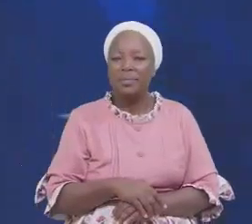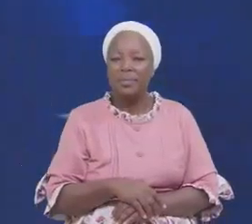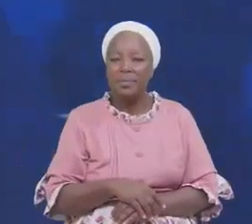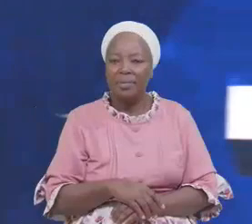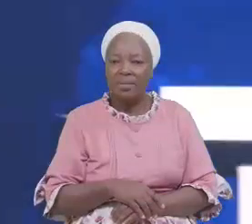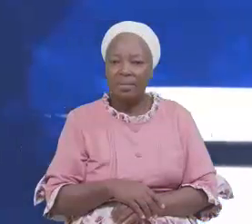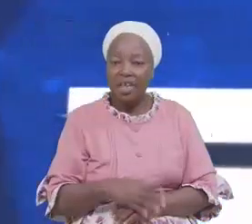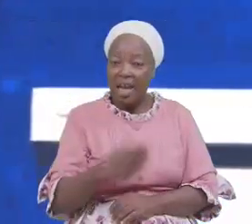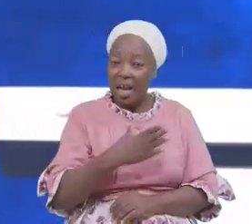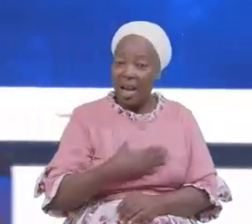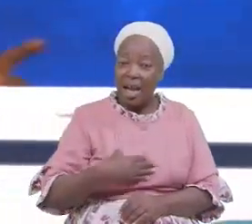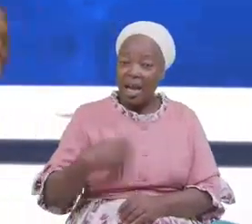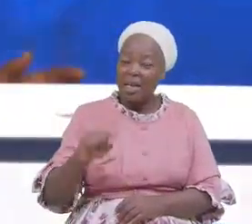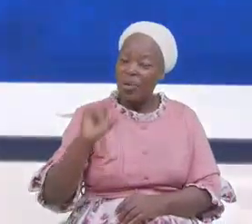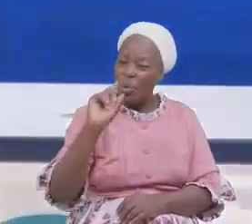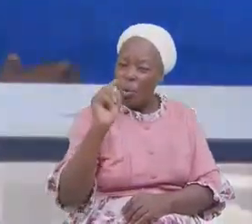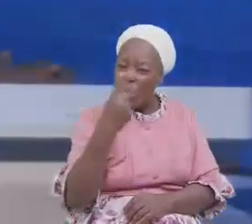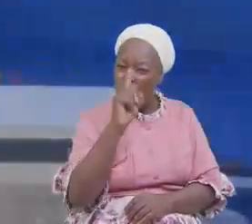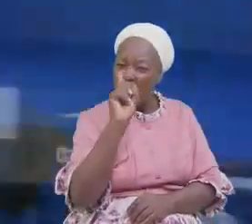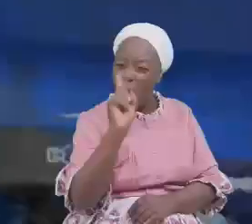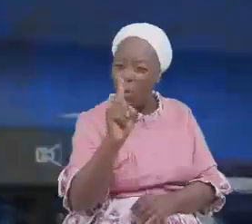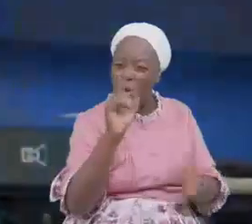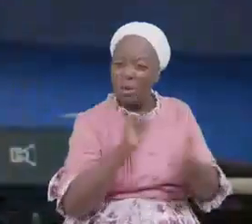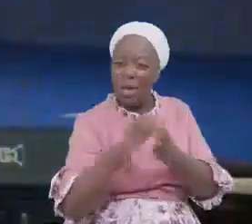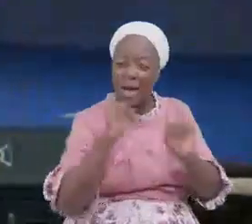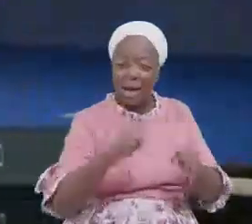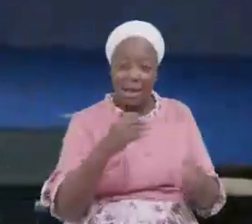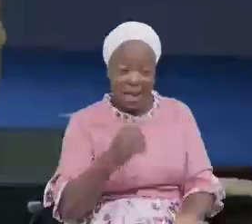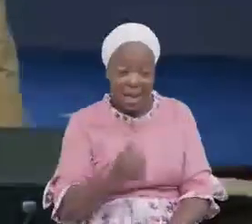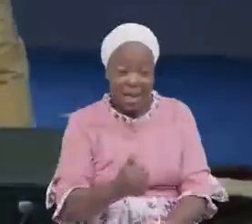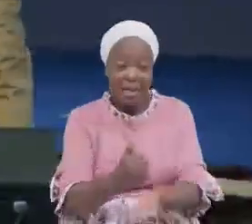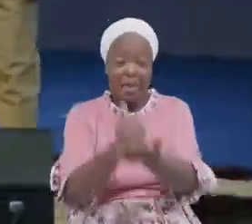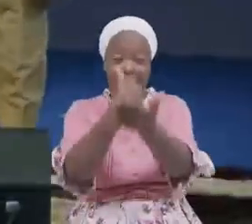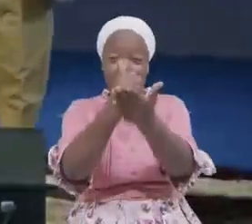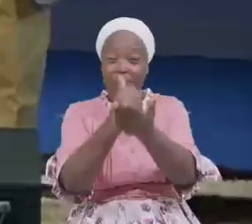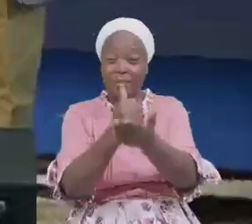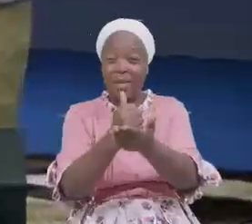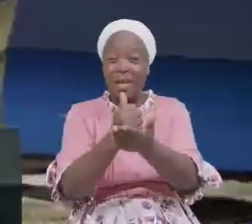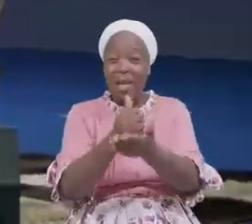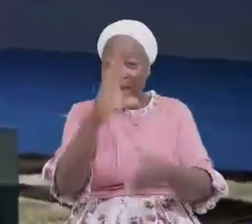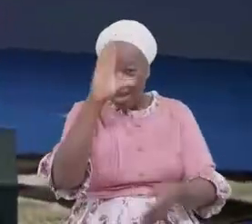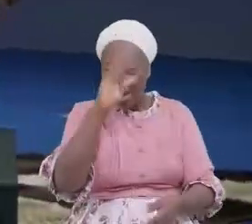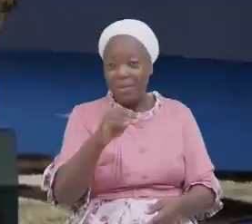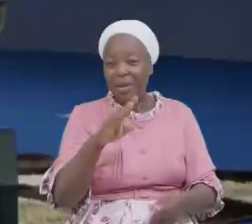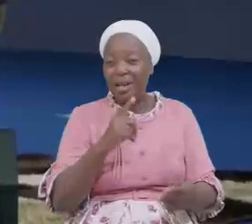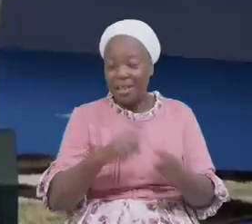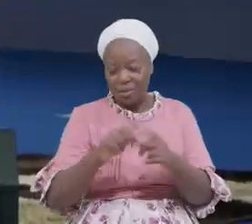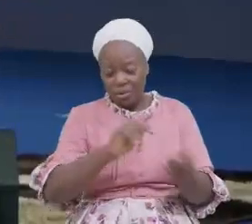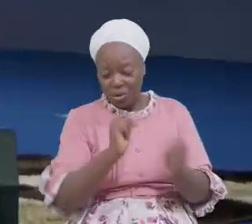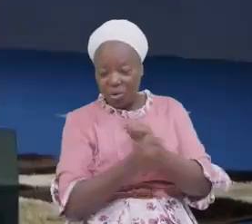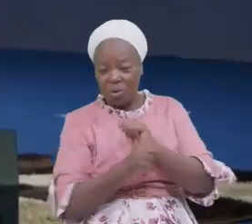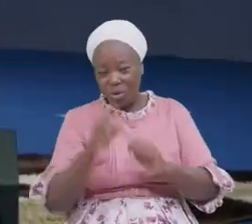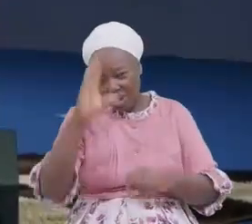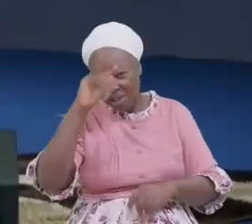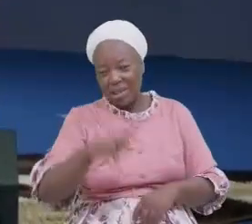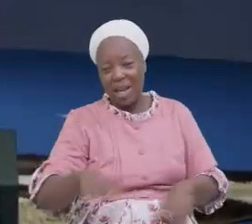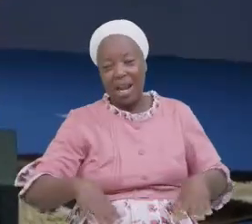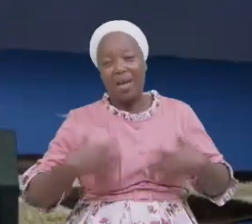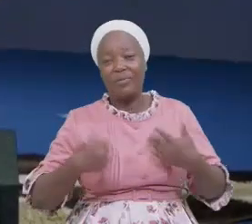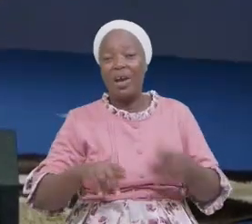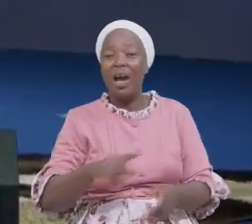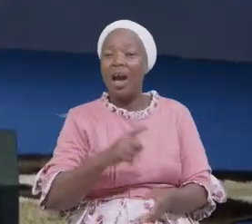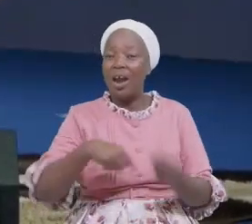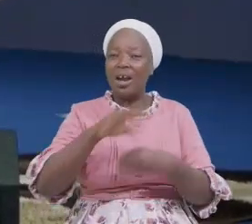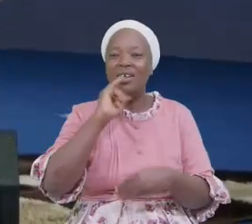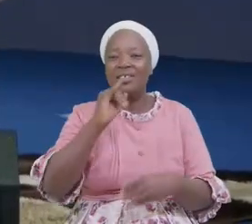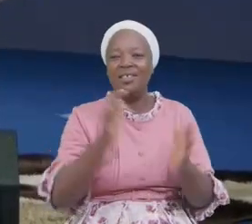And the only one that could help him, the only one that could turn his life around, is Jesus Christ, our